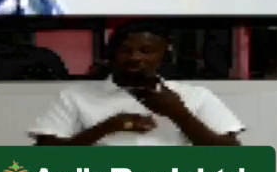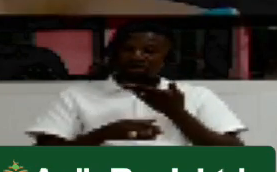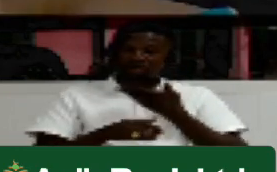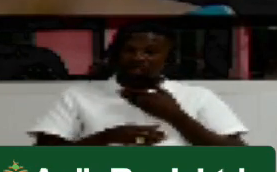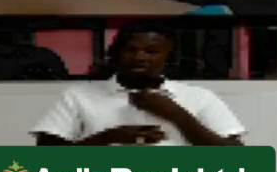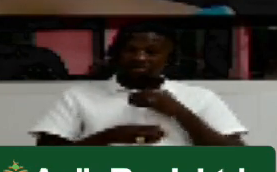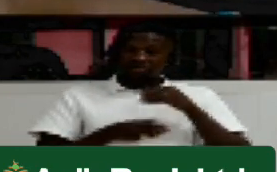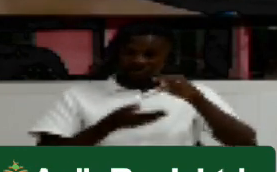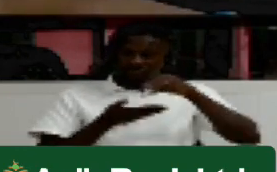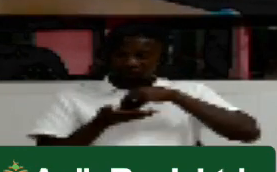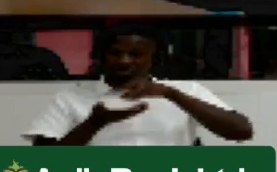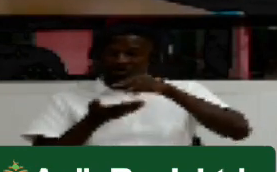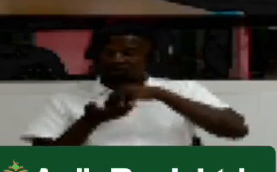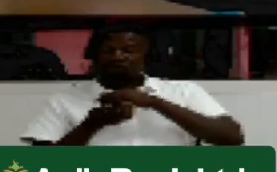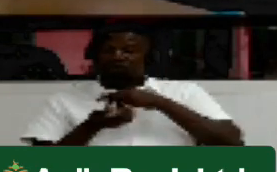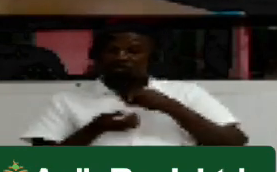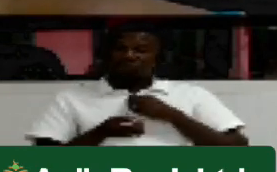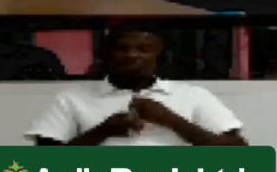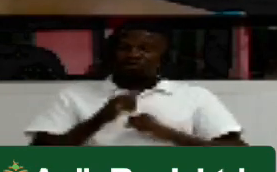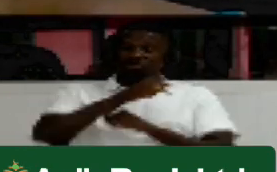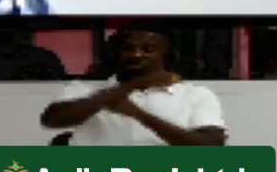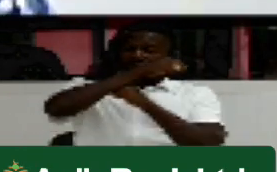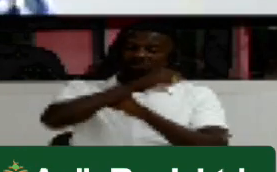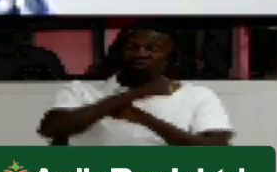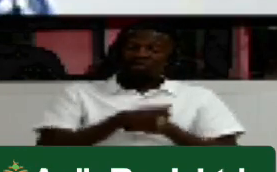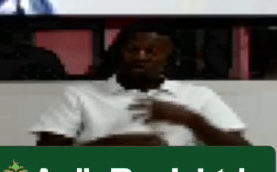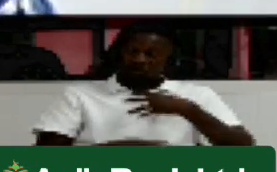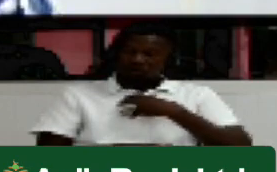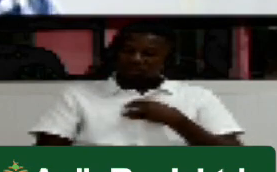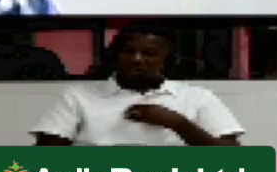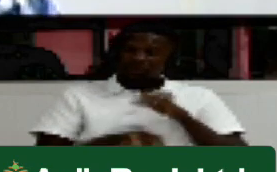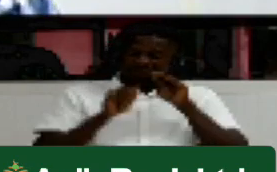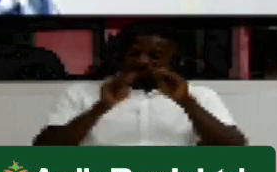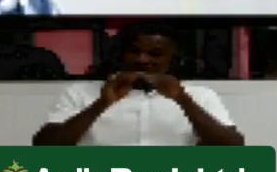to provide for yourself? Get an education, have a job.